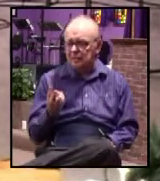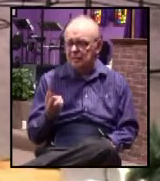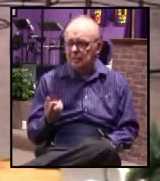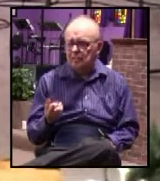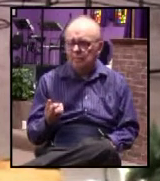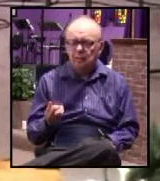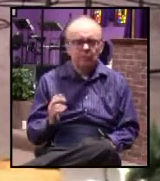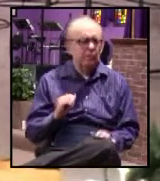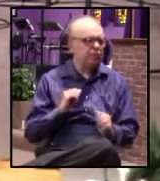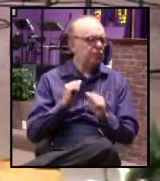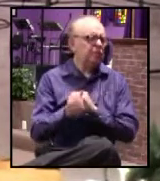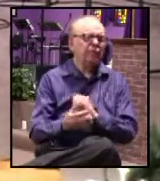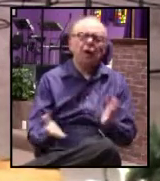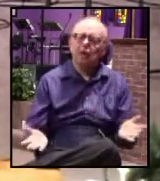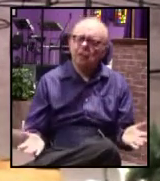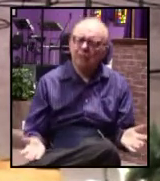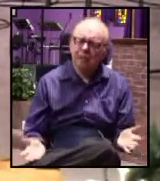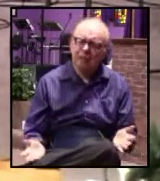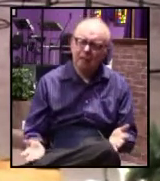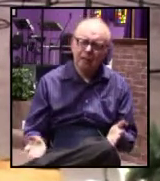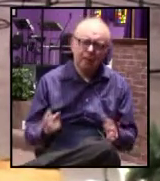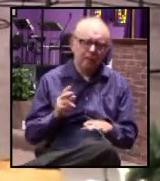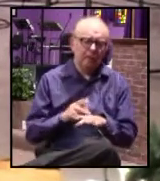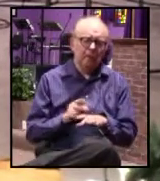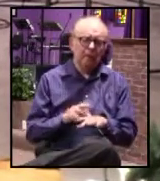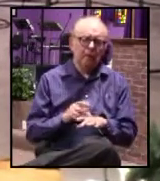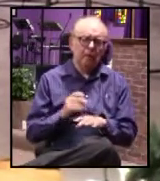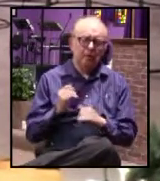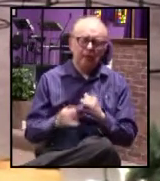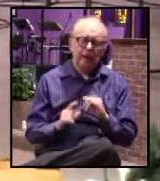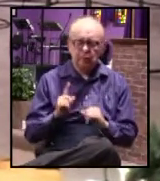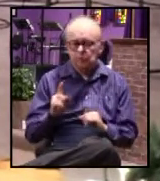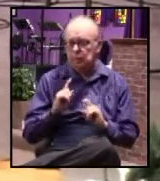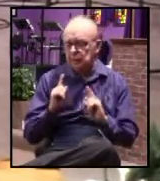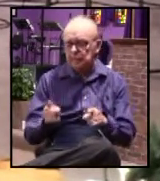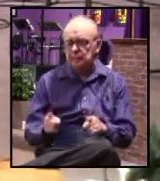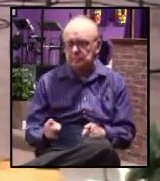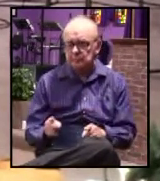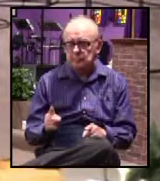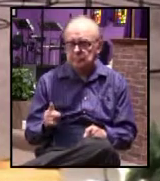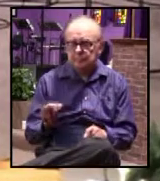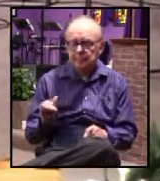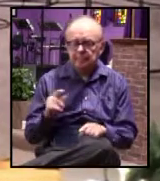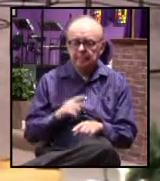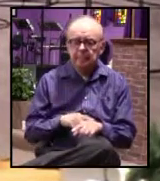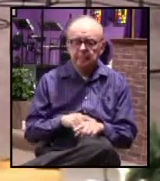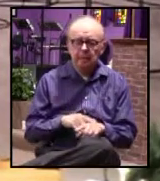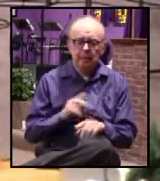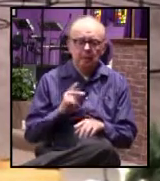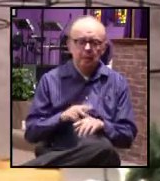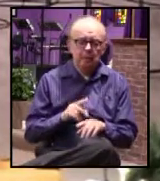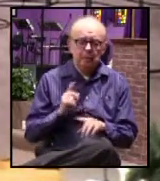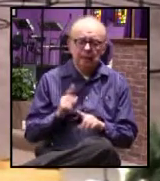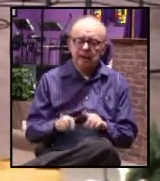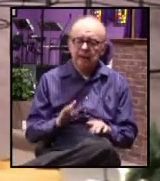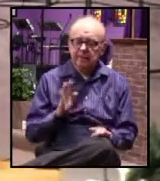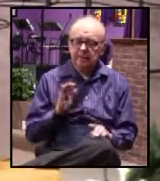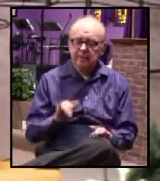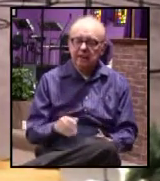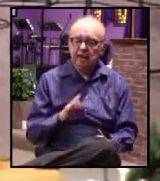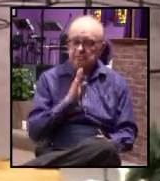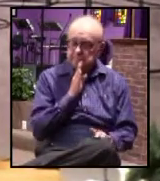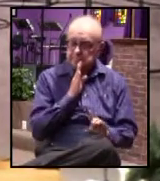This was going too far. Peter was the last one to go, and by this point, Peter couldn't stay quiet